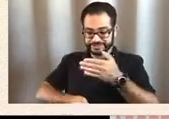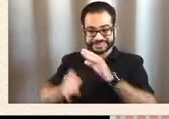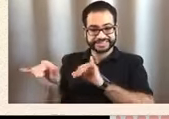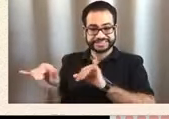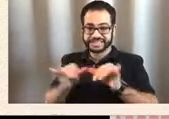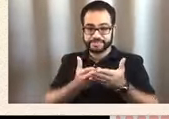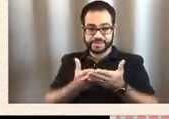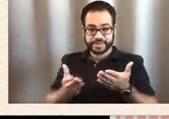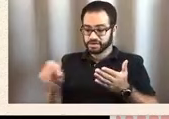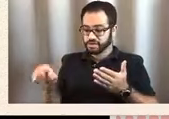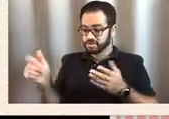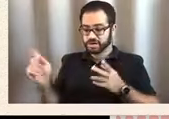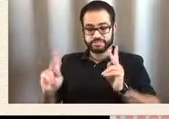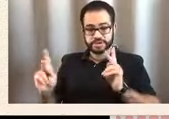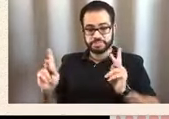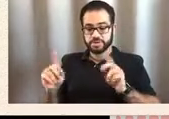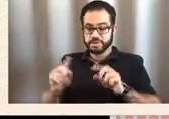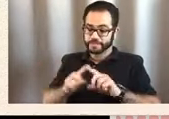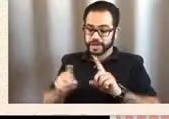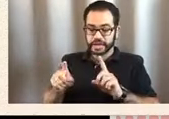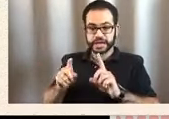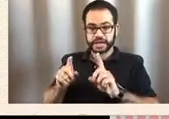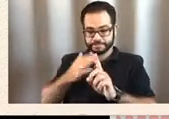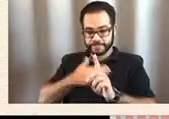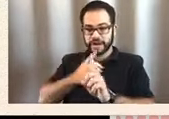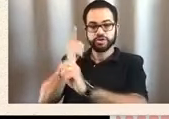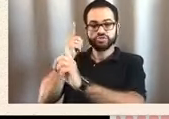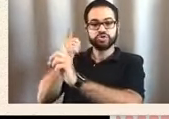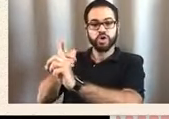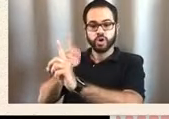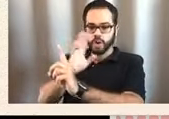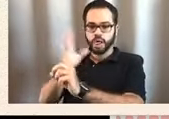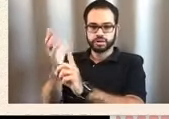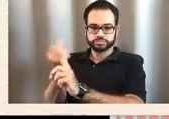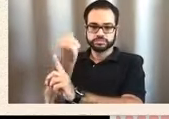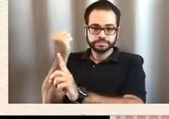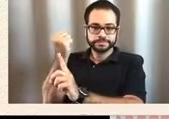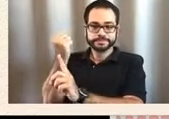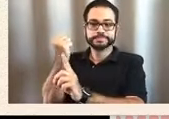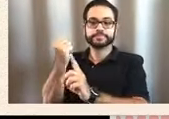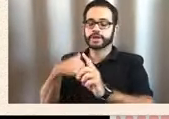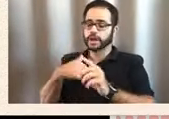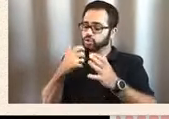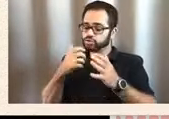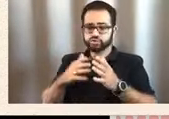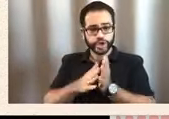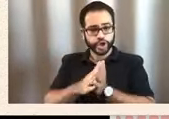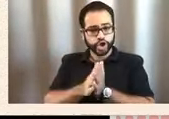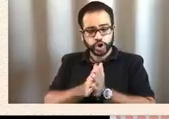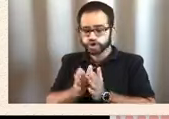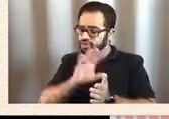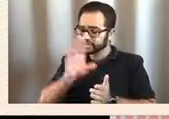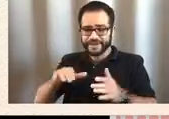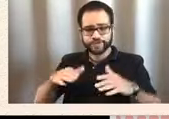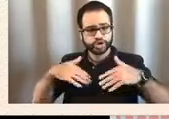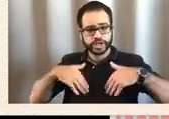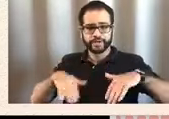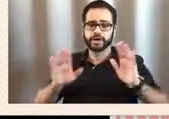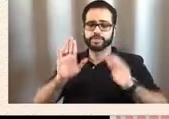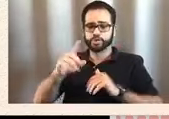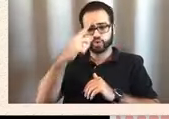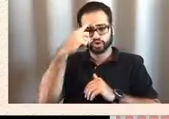eventually get to where I want to be. And I want to encourage you to never give up on your dreams, never give up on your